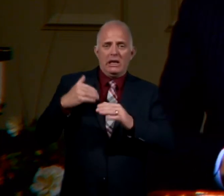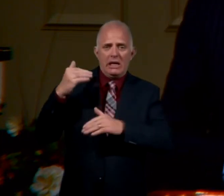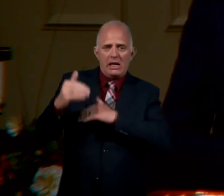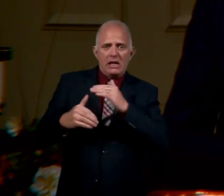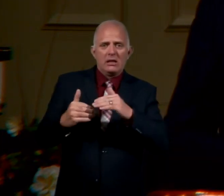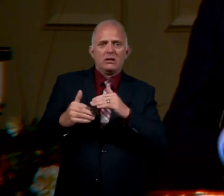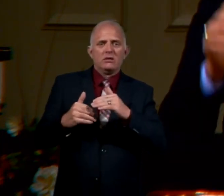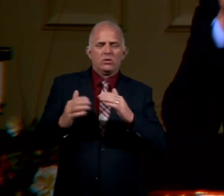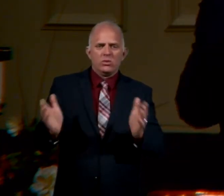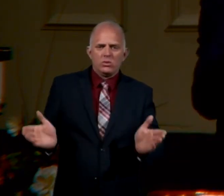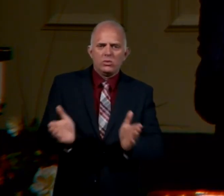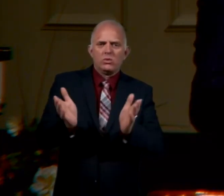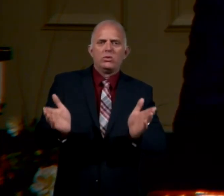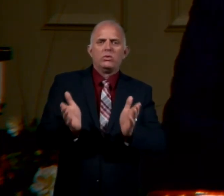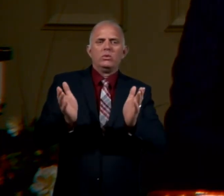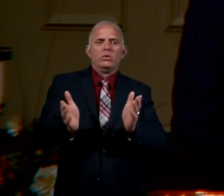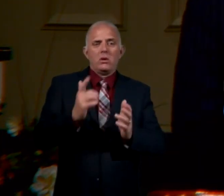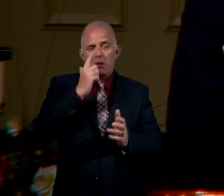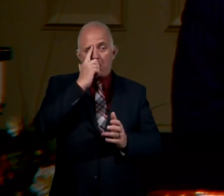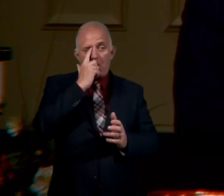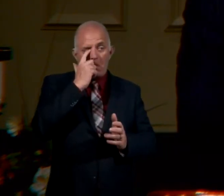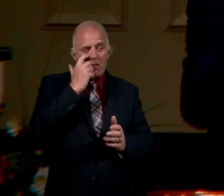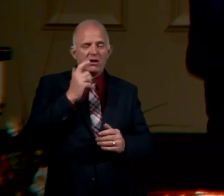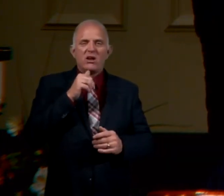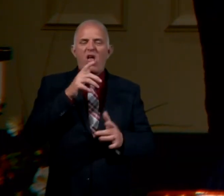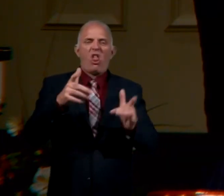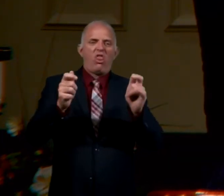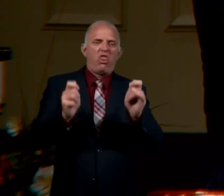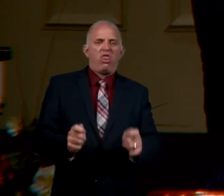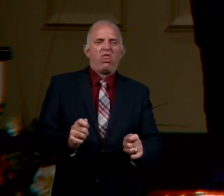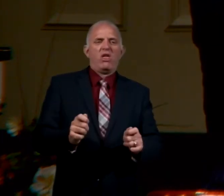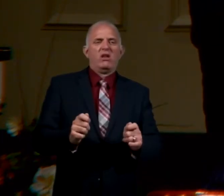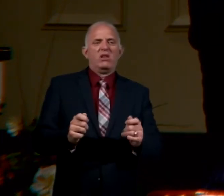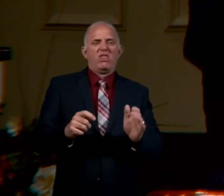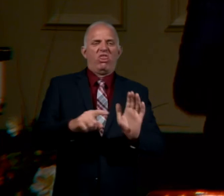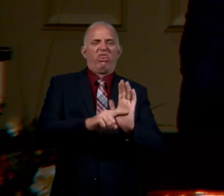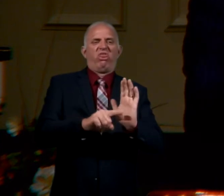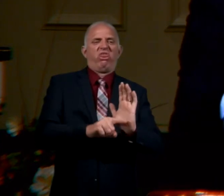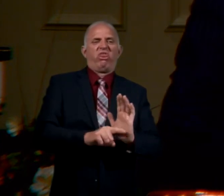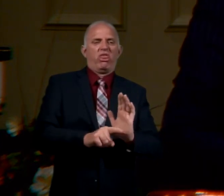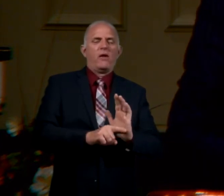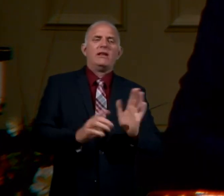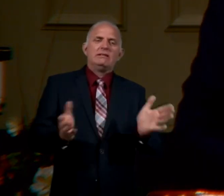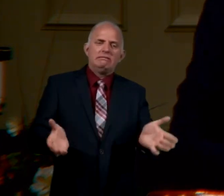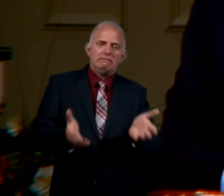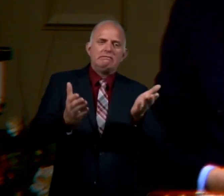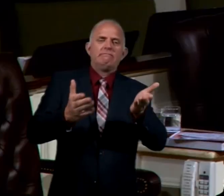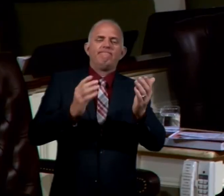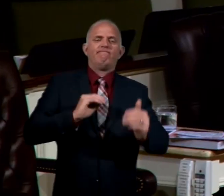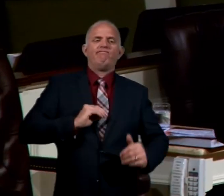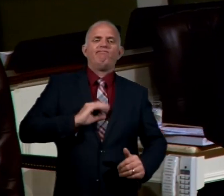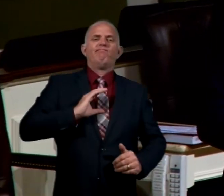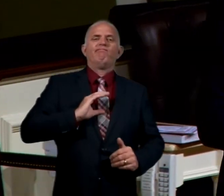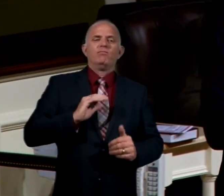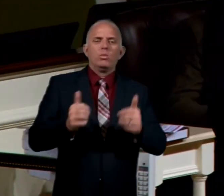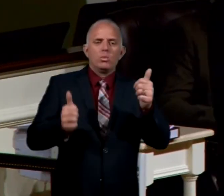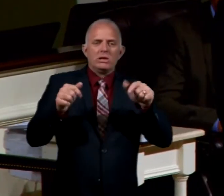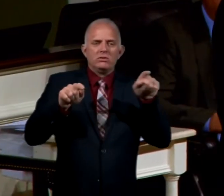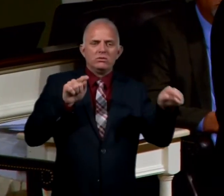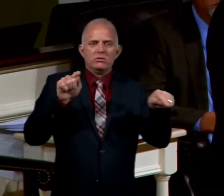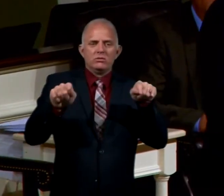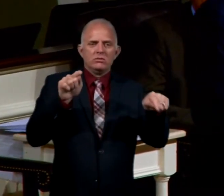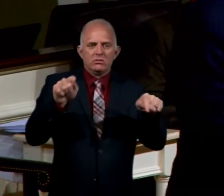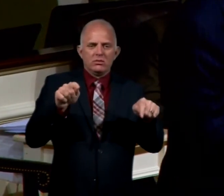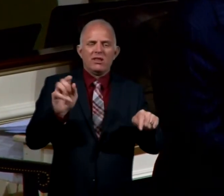encouraging? Do they drag someone down or do they push somebody up? These are just biblical things, I think, that as we look